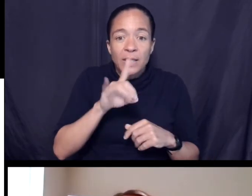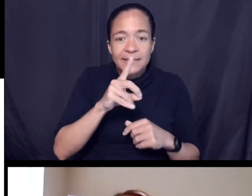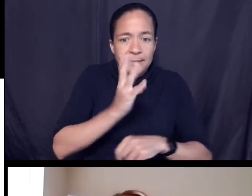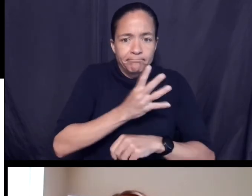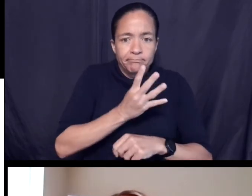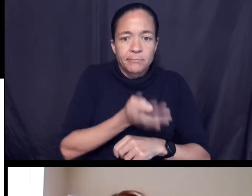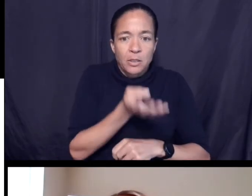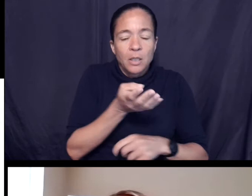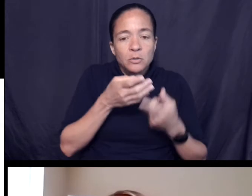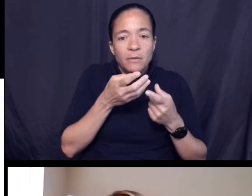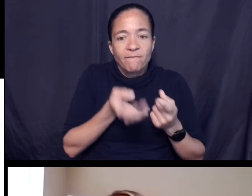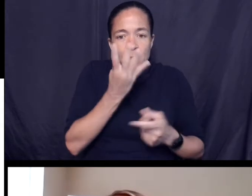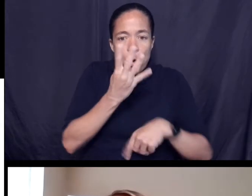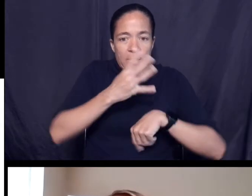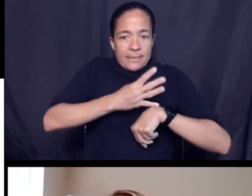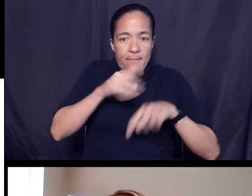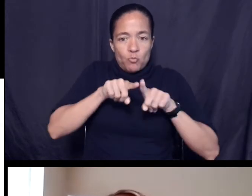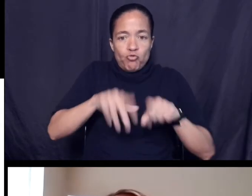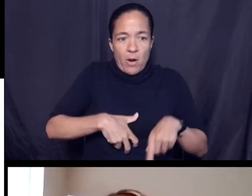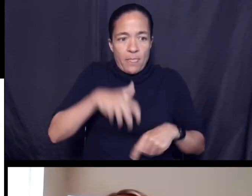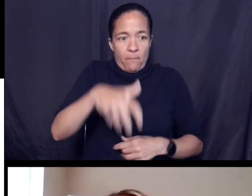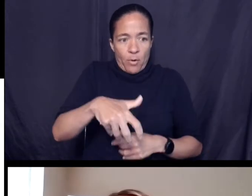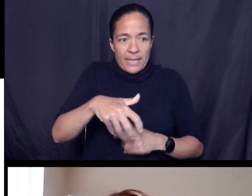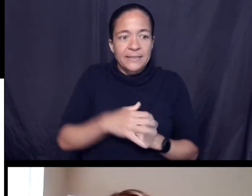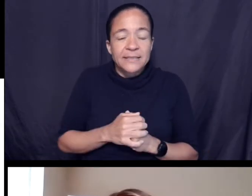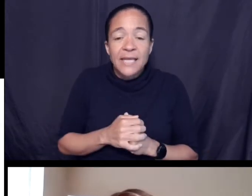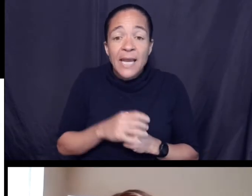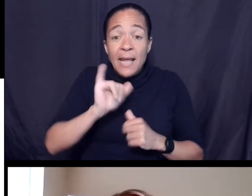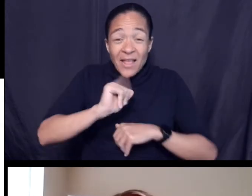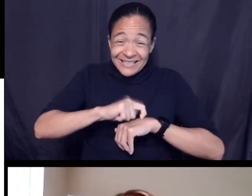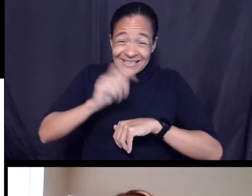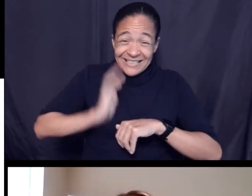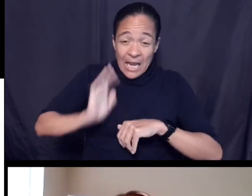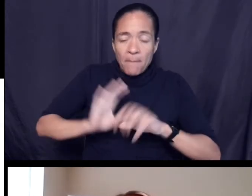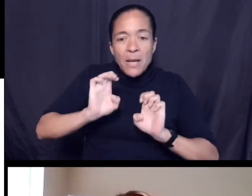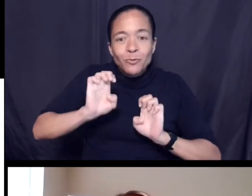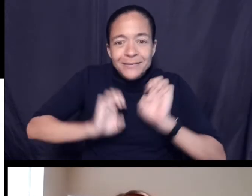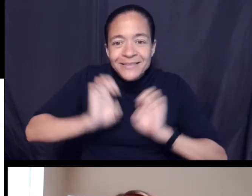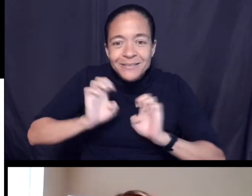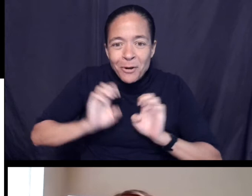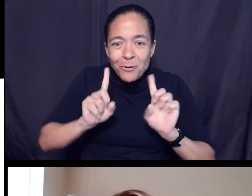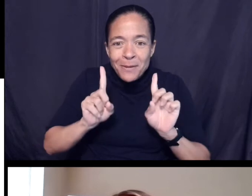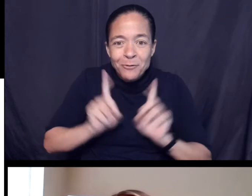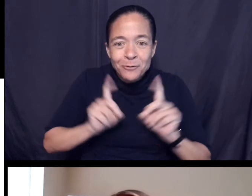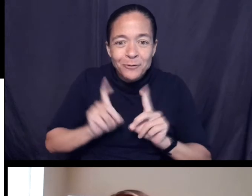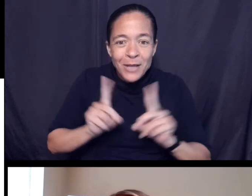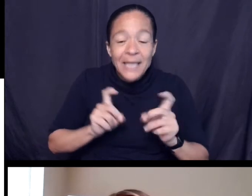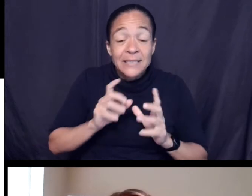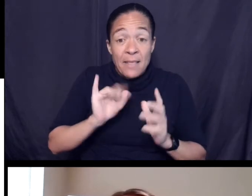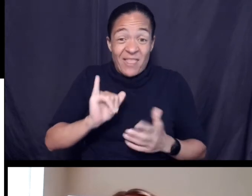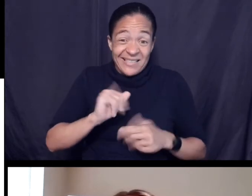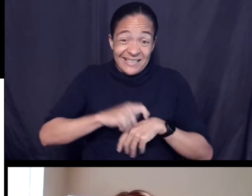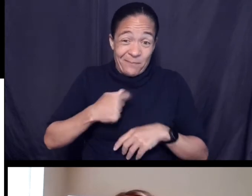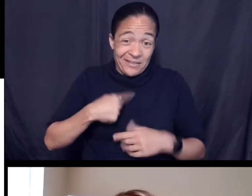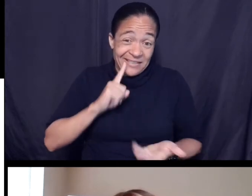it's called, during the pregnancy. And this was experimental treatment, but at the time we were told that it might